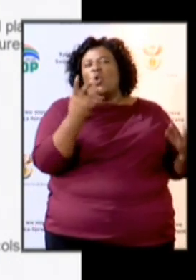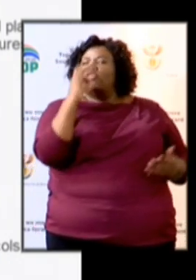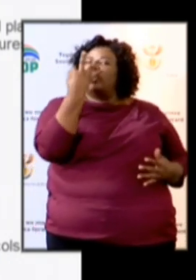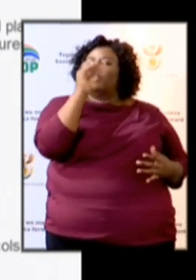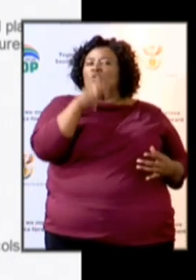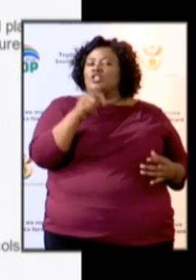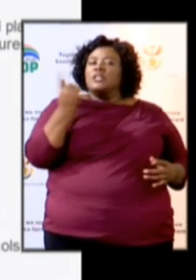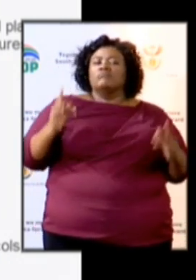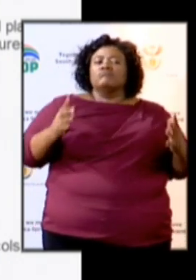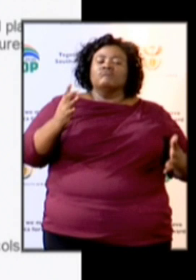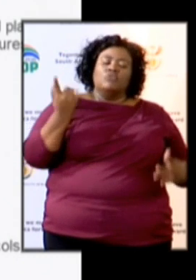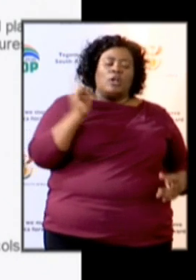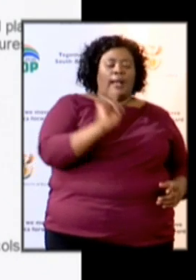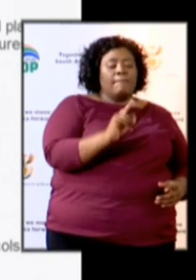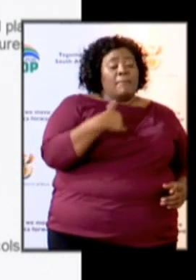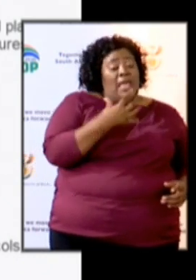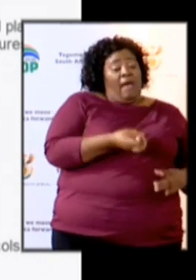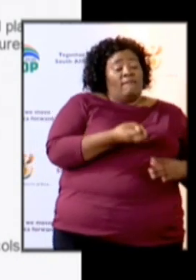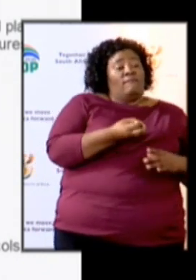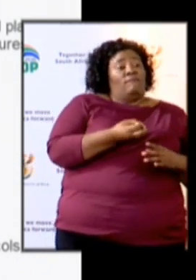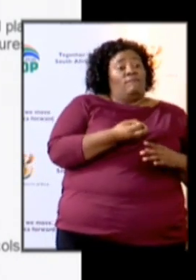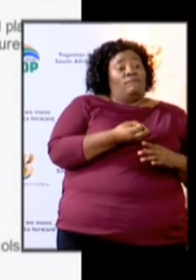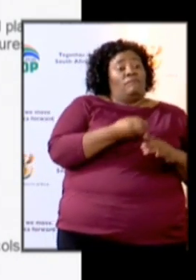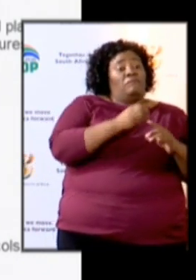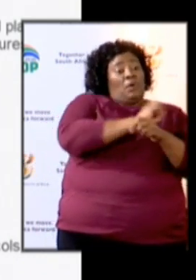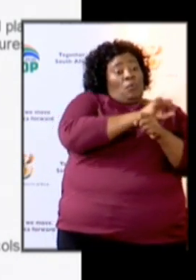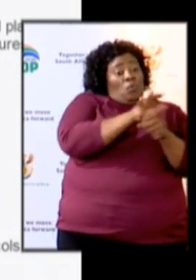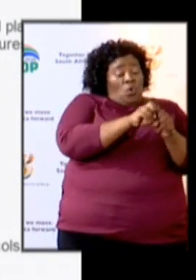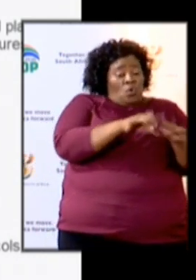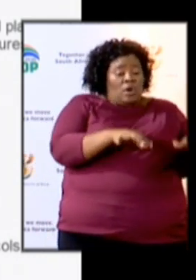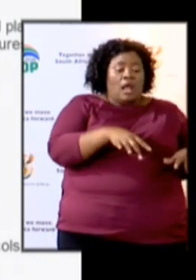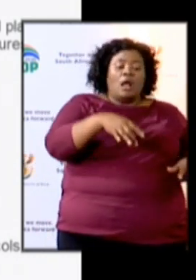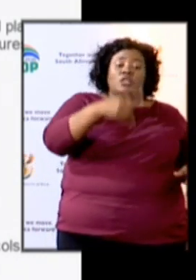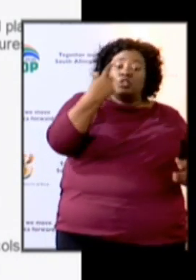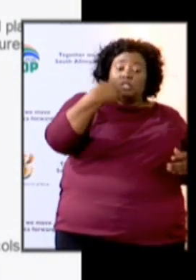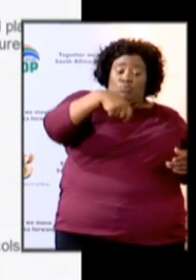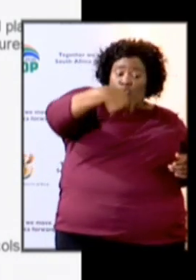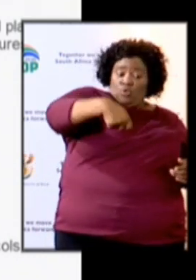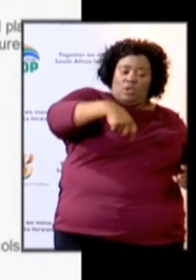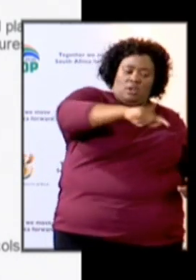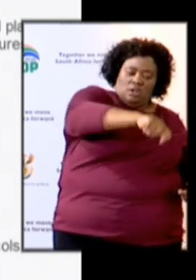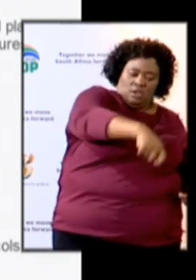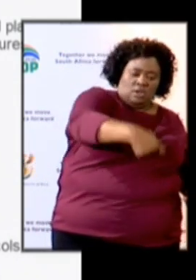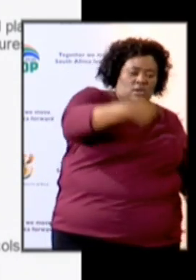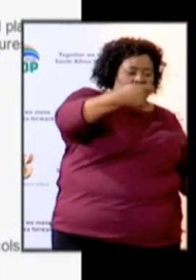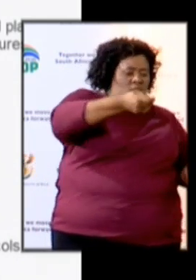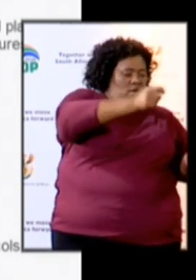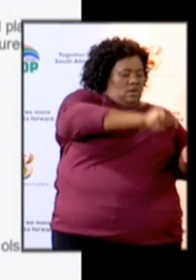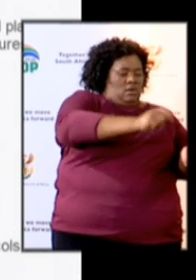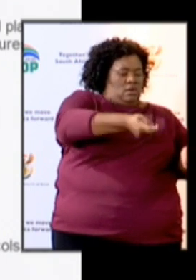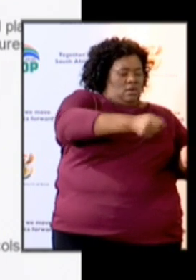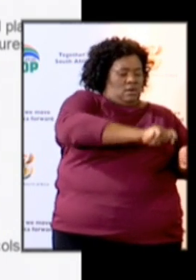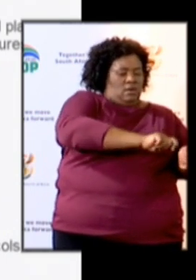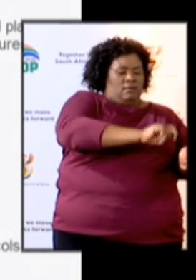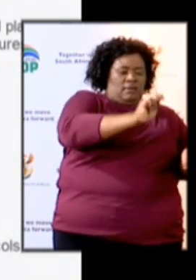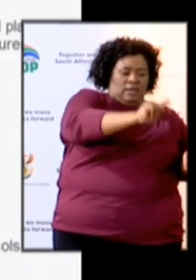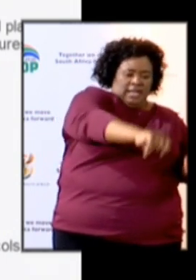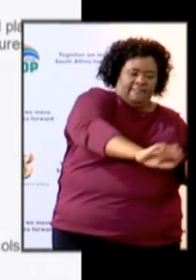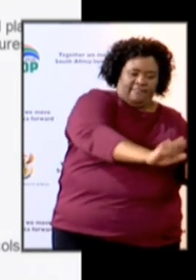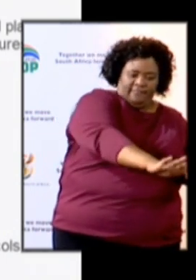whatever, and I have coronavirus, and I take that spoon, I dish, the next person will end up with